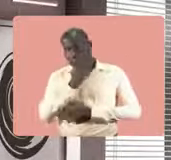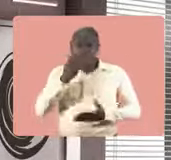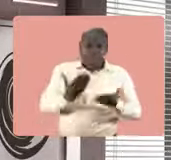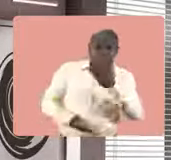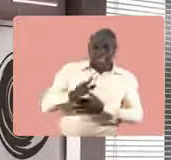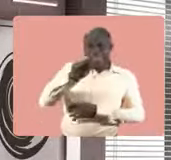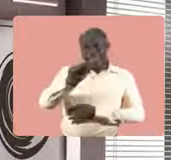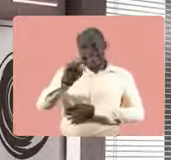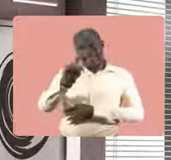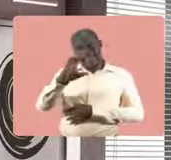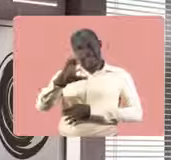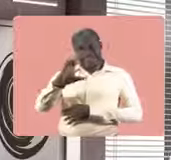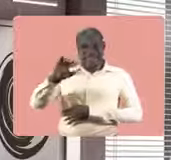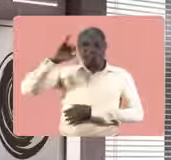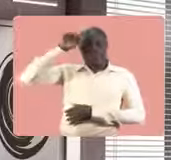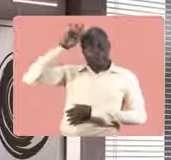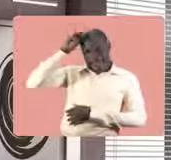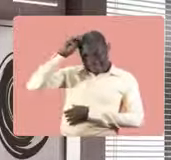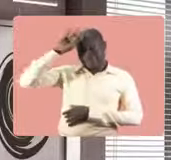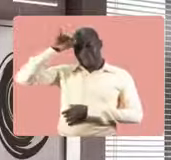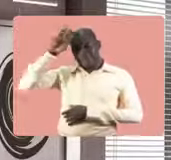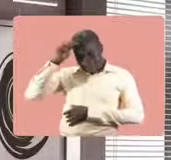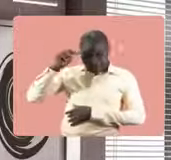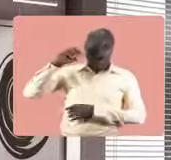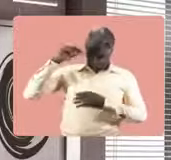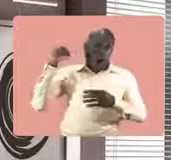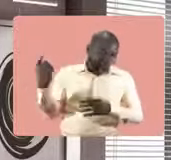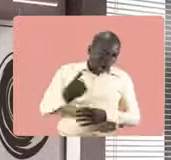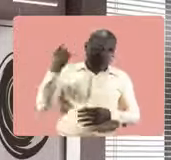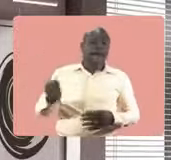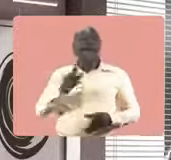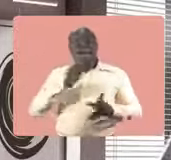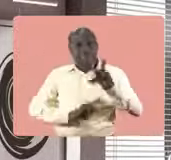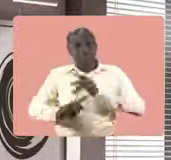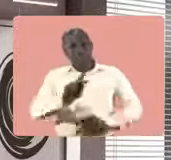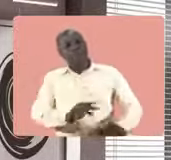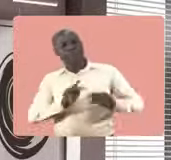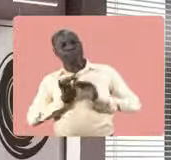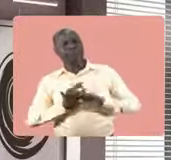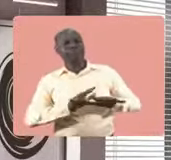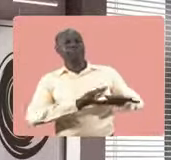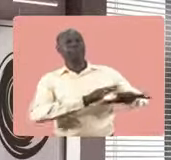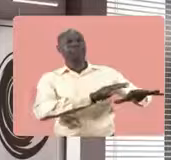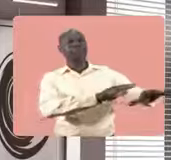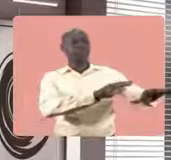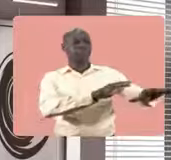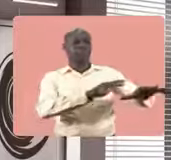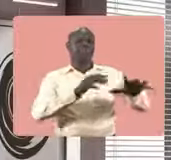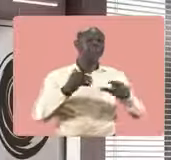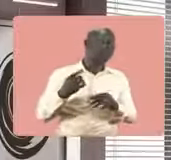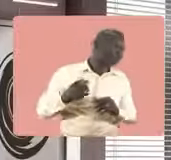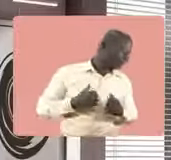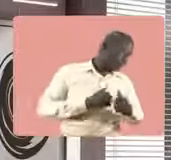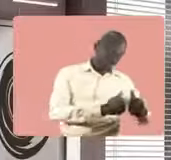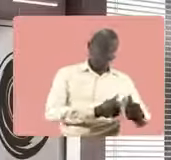NDC ni wa wura mahama mahama mahama en ye nyasam ketoa na odi ne wure